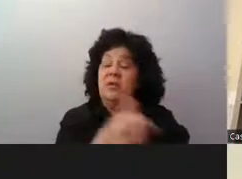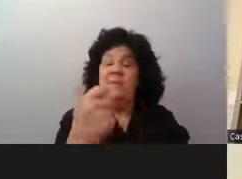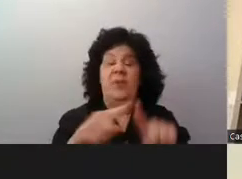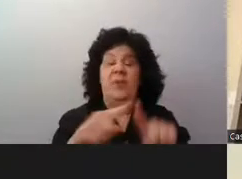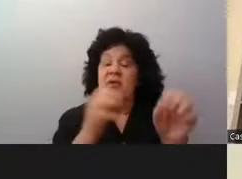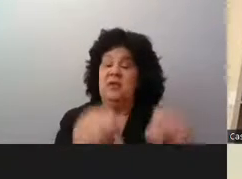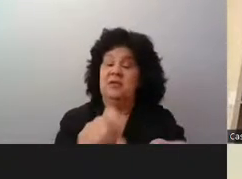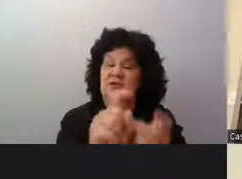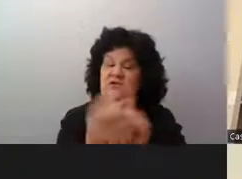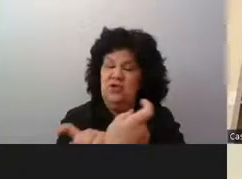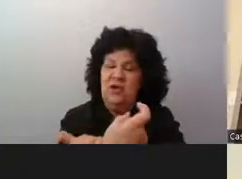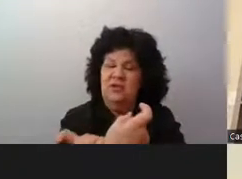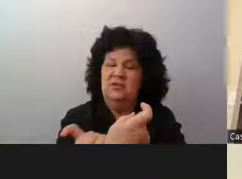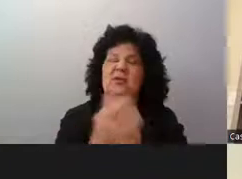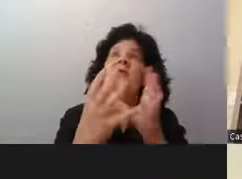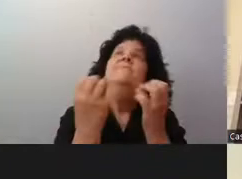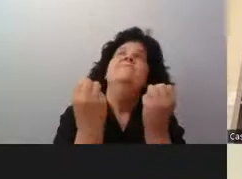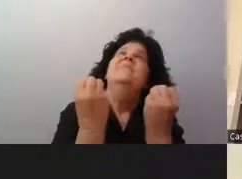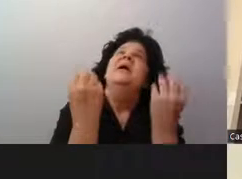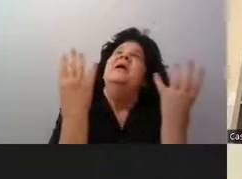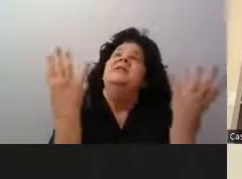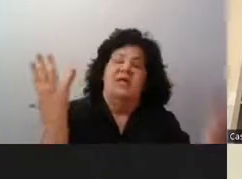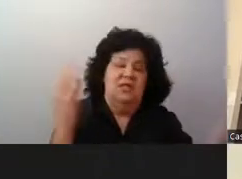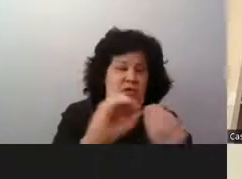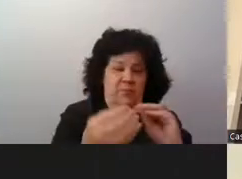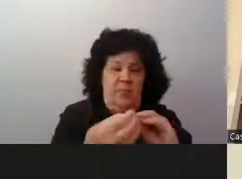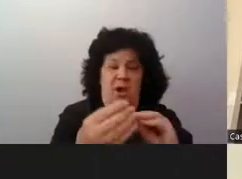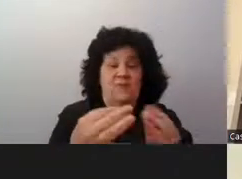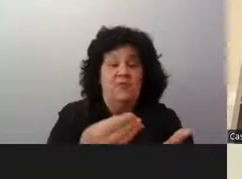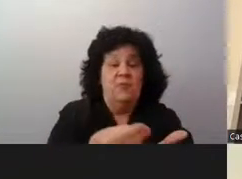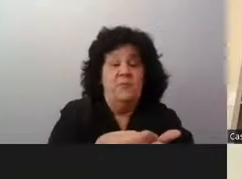literally staggering numbers of purchasing decisions